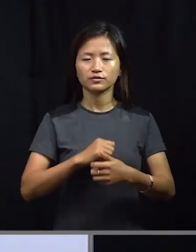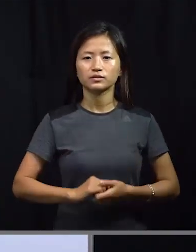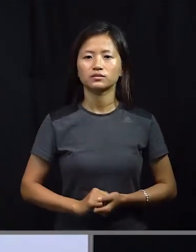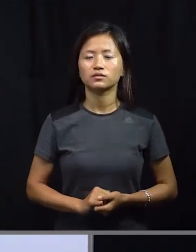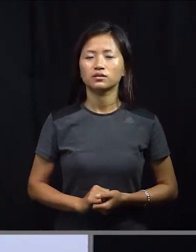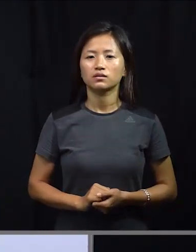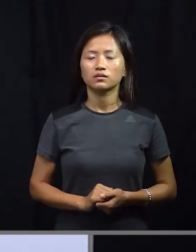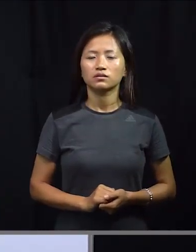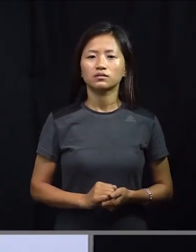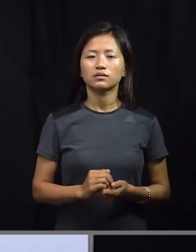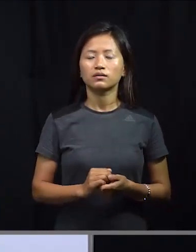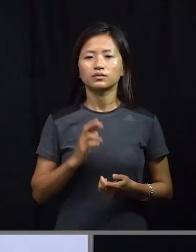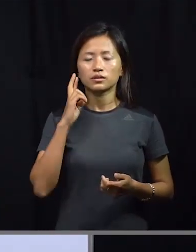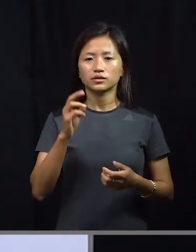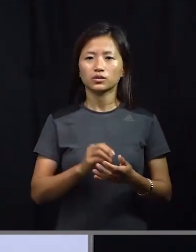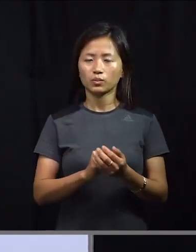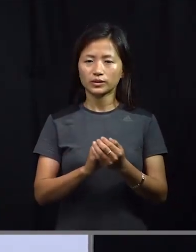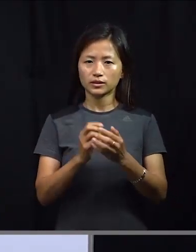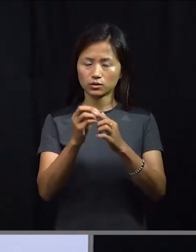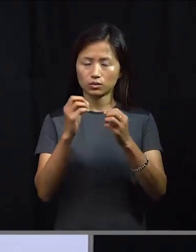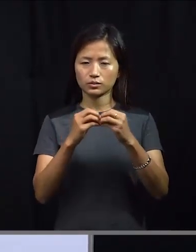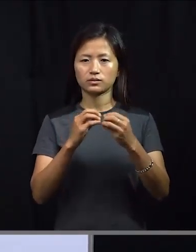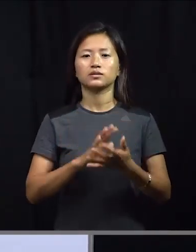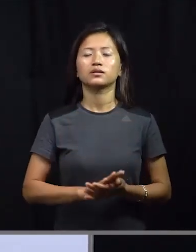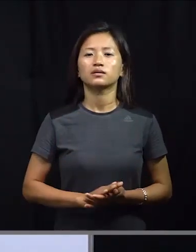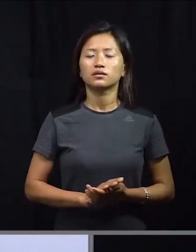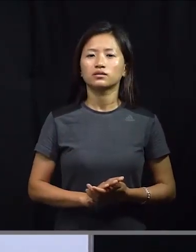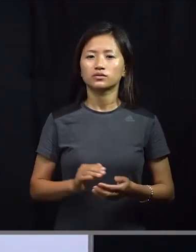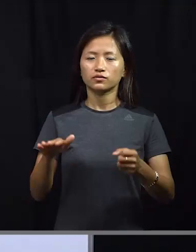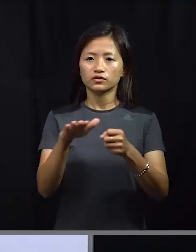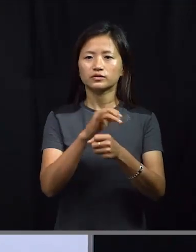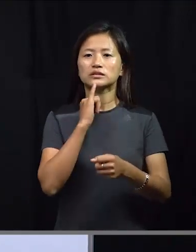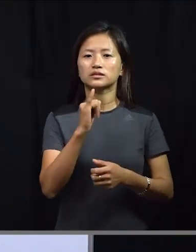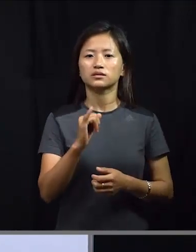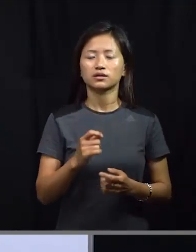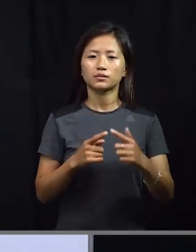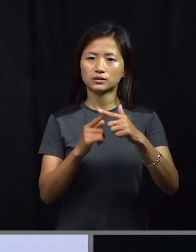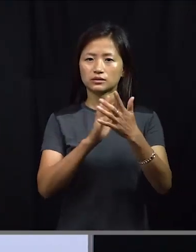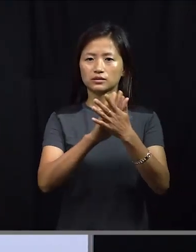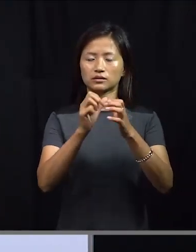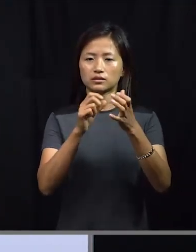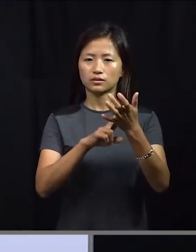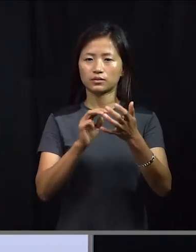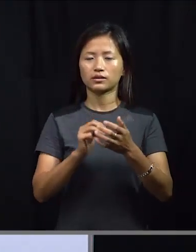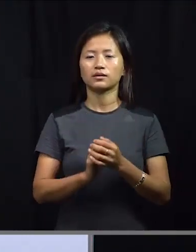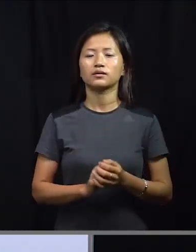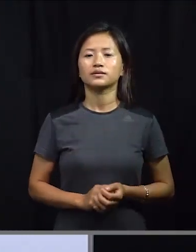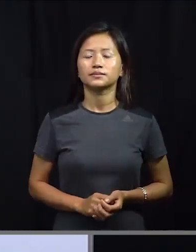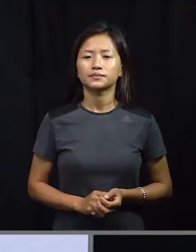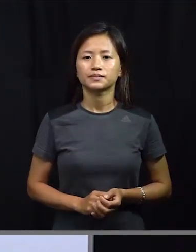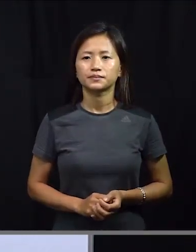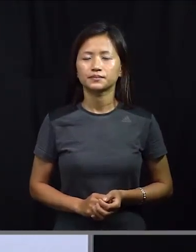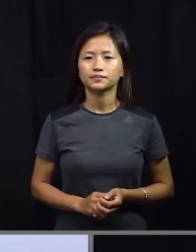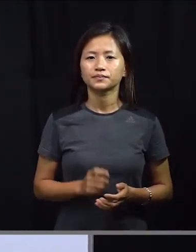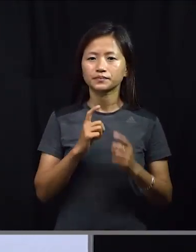so the religious obligations which they have to fulfill is dharma, which we have discussed